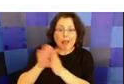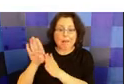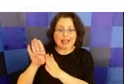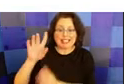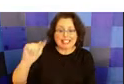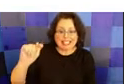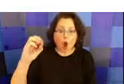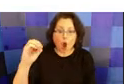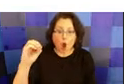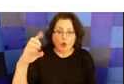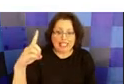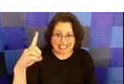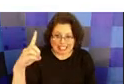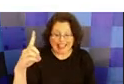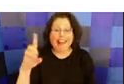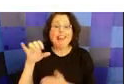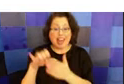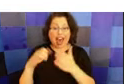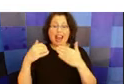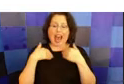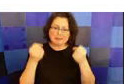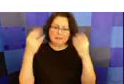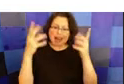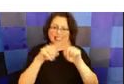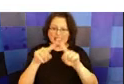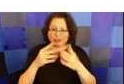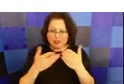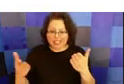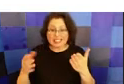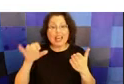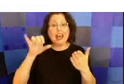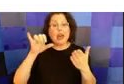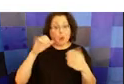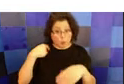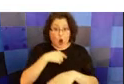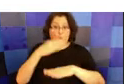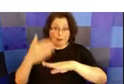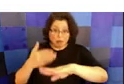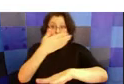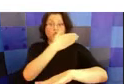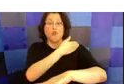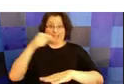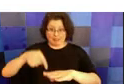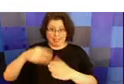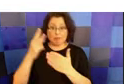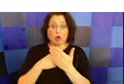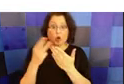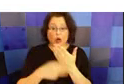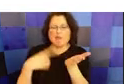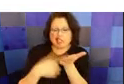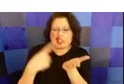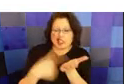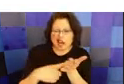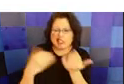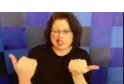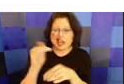includes a number of pieces, one of which is the station improvement program that we're here to talk about in more detail tonight. It also